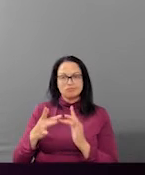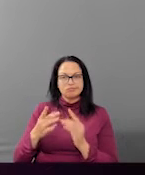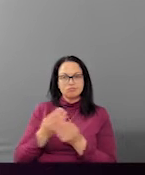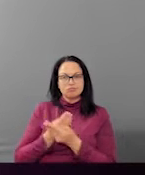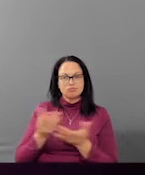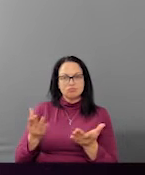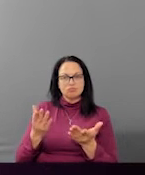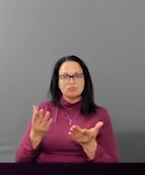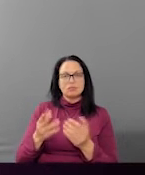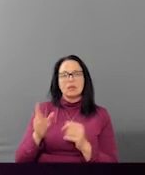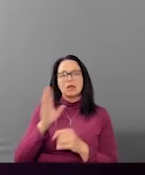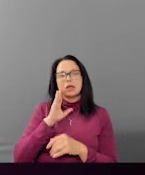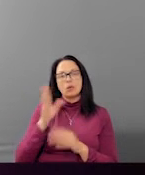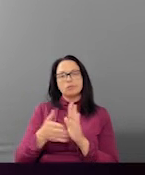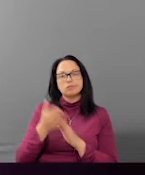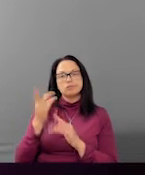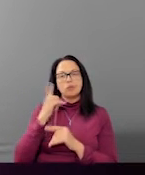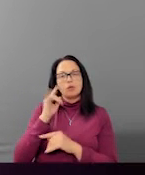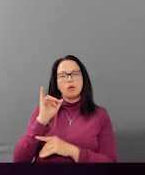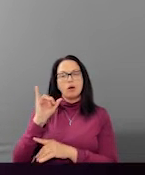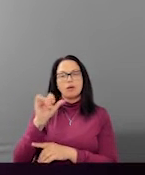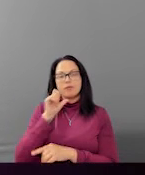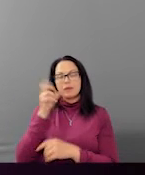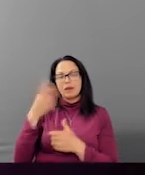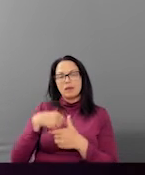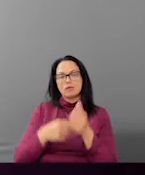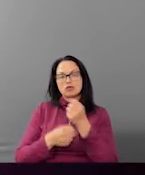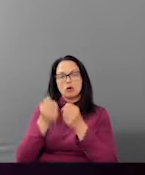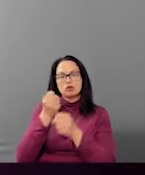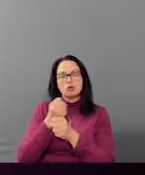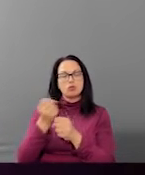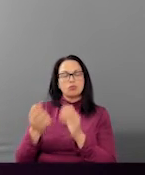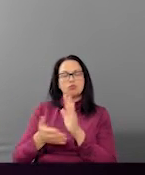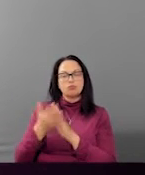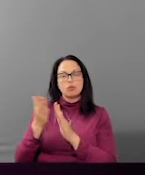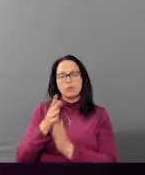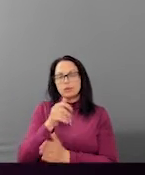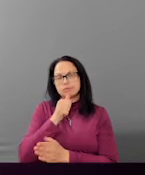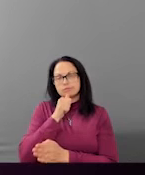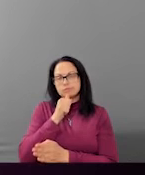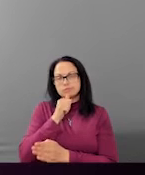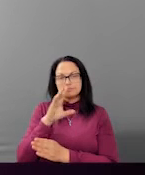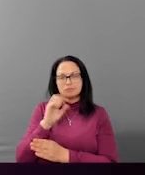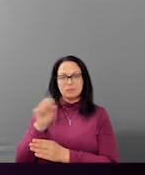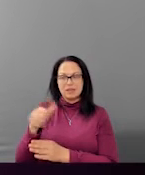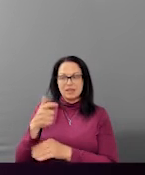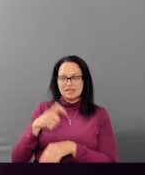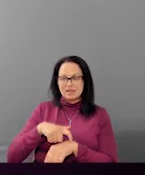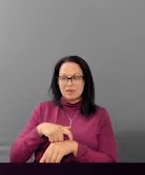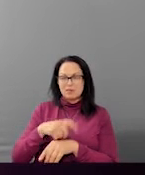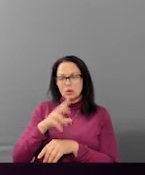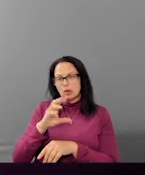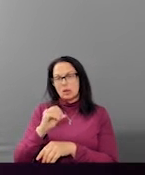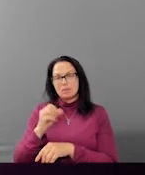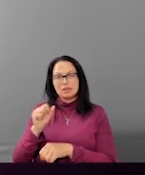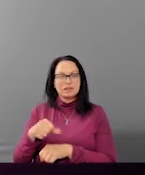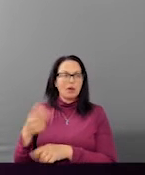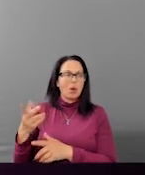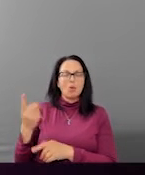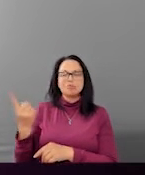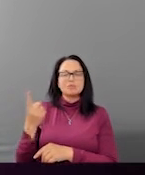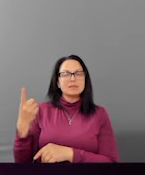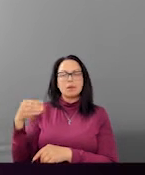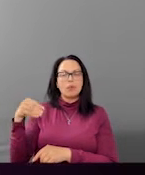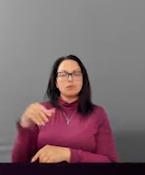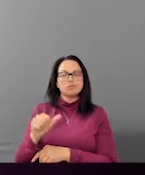way more likely to run forever than infrastructure run by private companies, right? Because at any time, these companies can be like, oh, we got bought out, or I don't feel